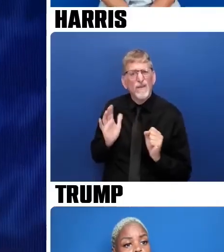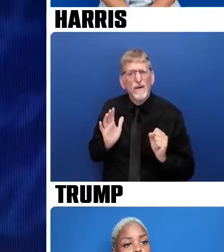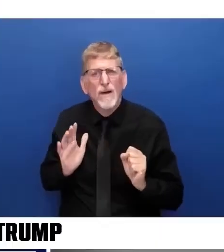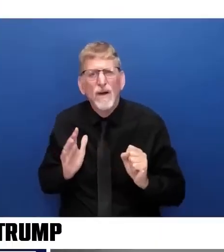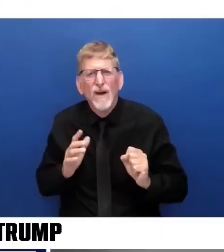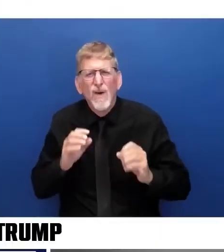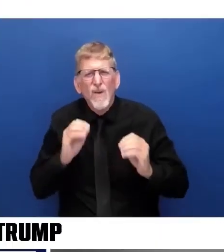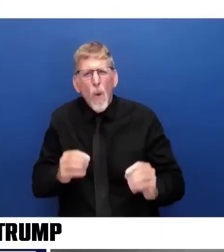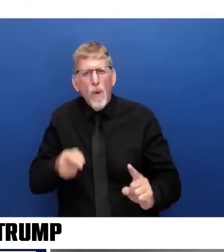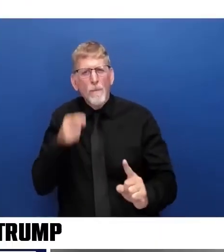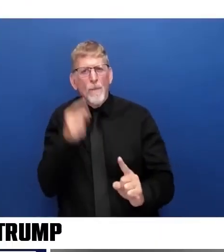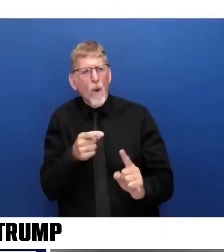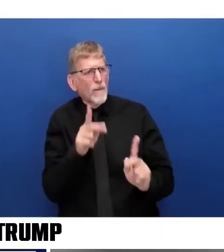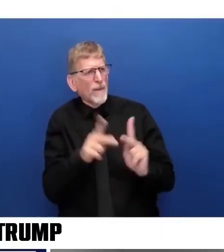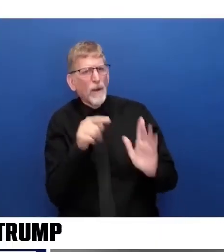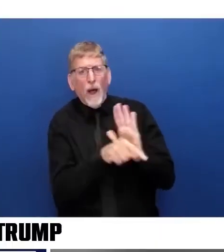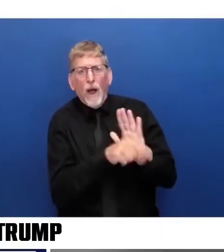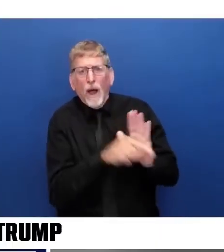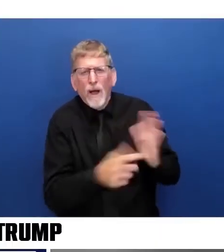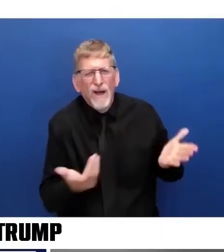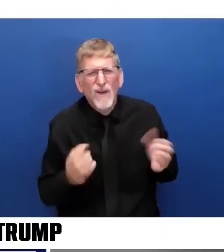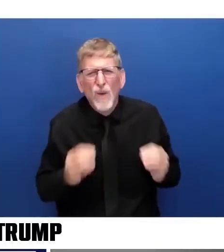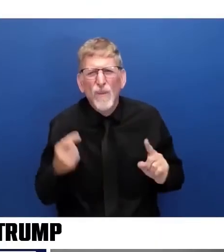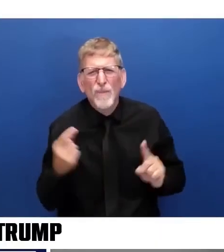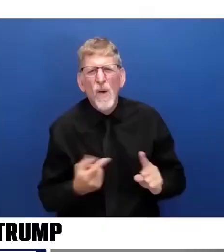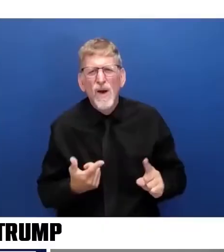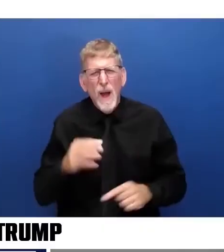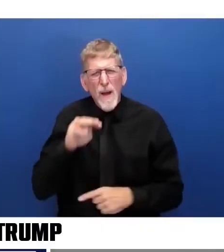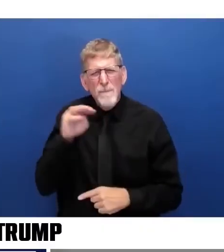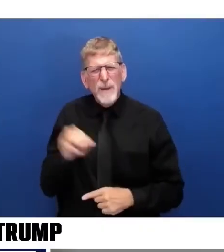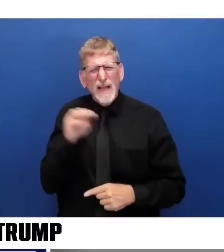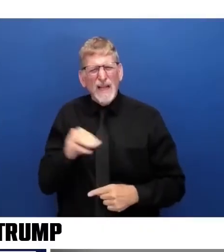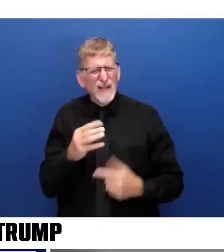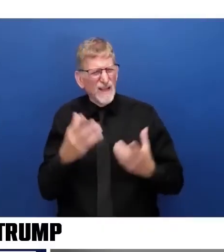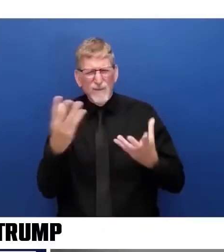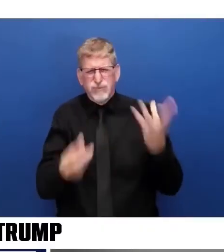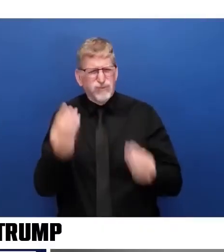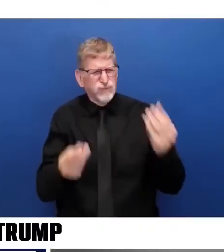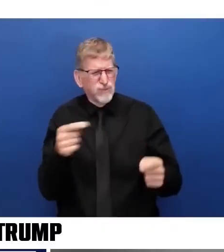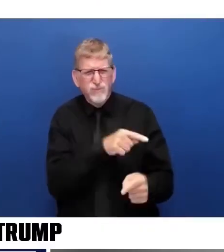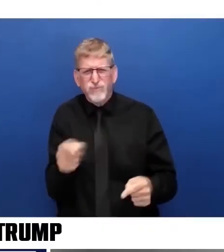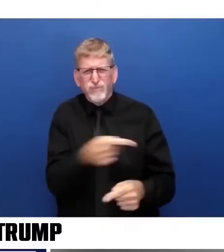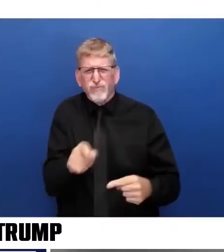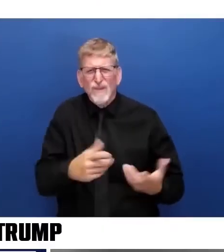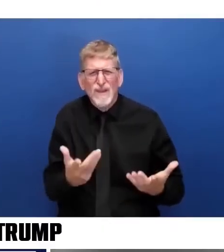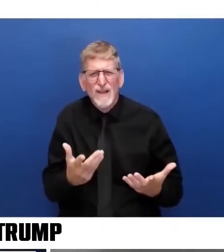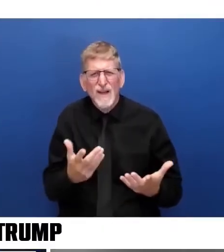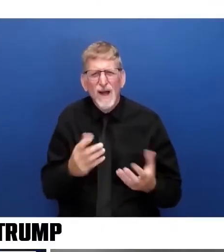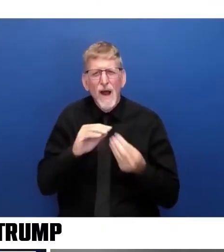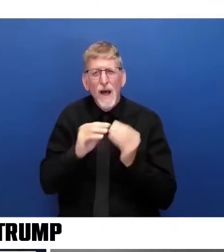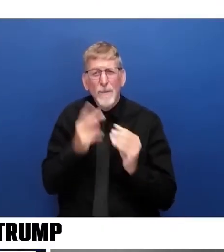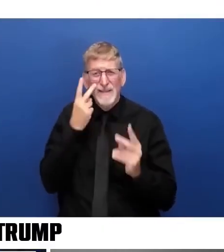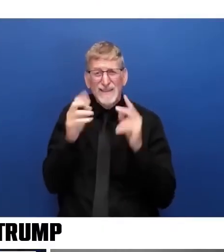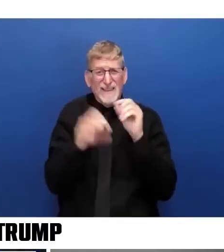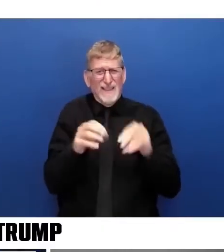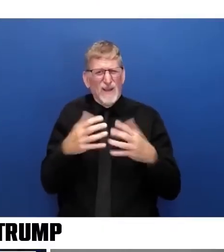the millions. It's the millions. It's so much worse than the numbers that you're getting, which are fake numbers. Look, we're in